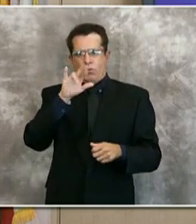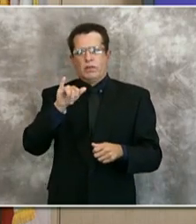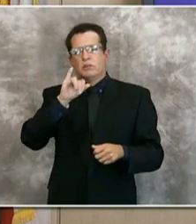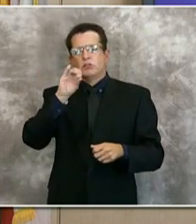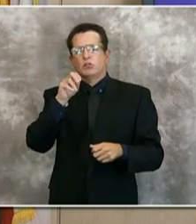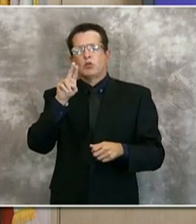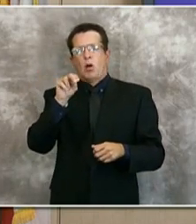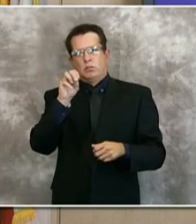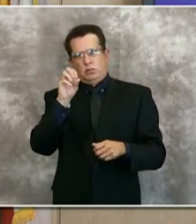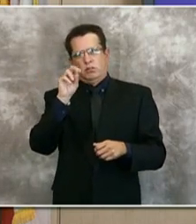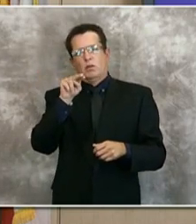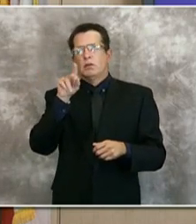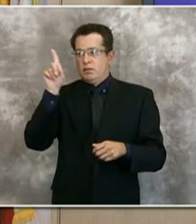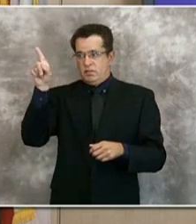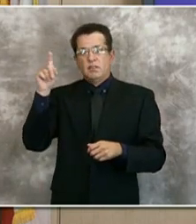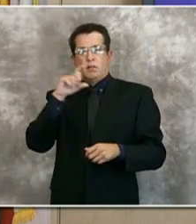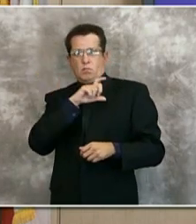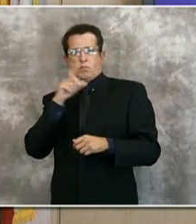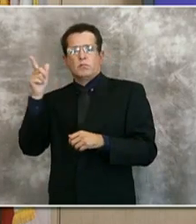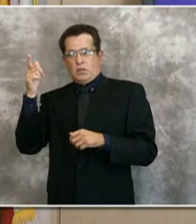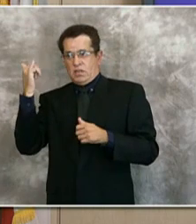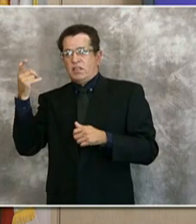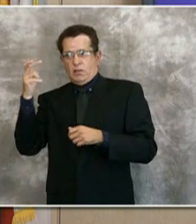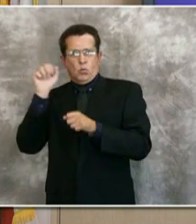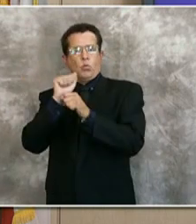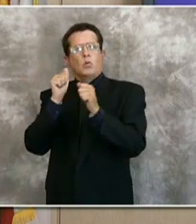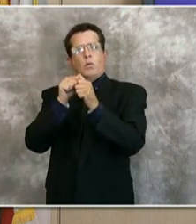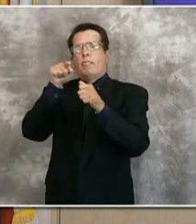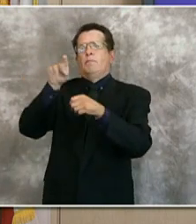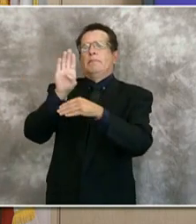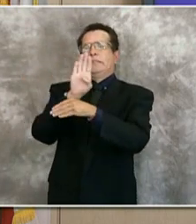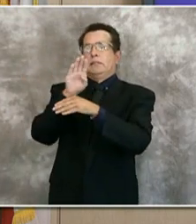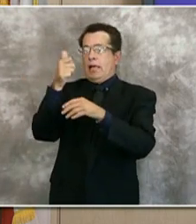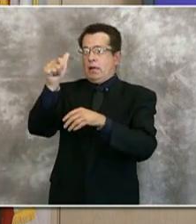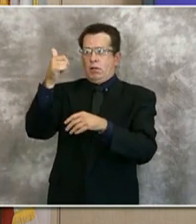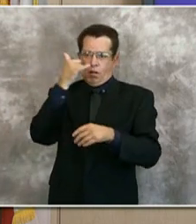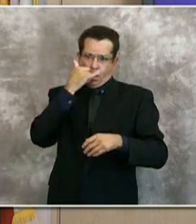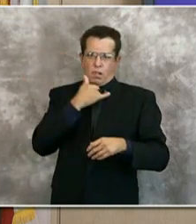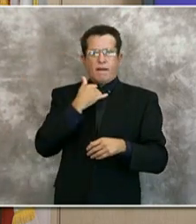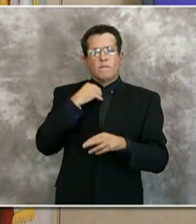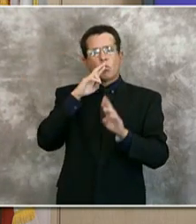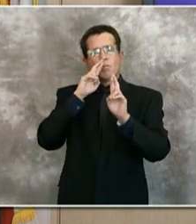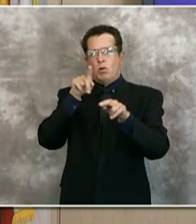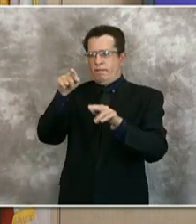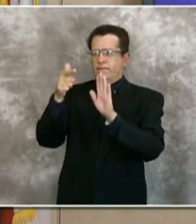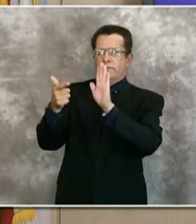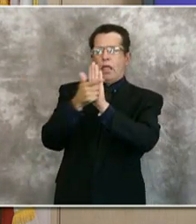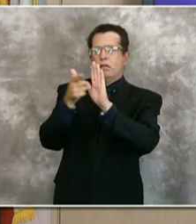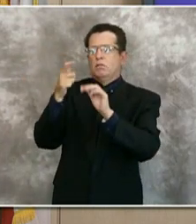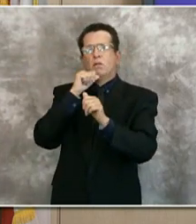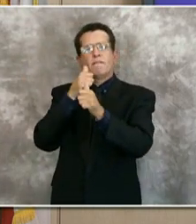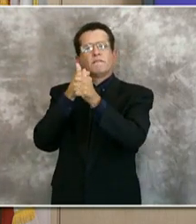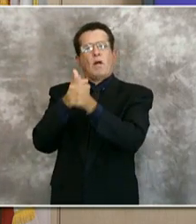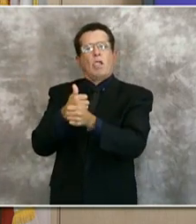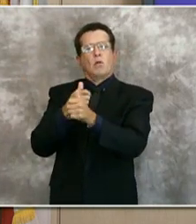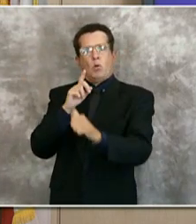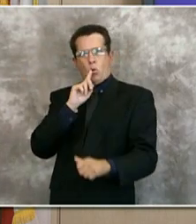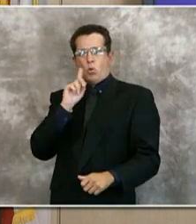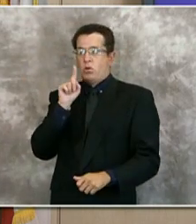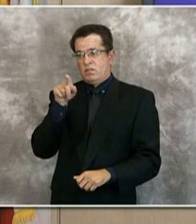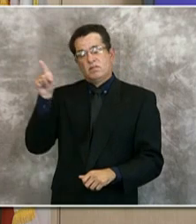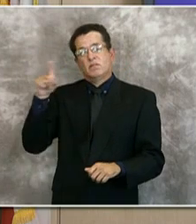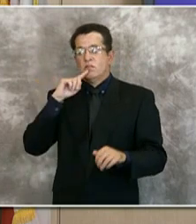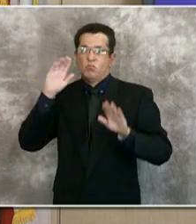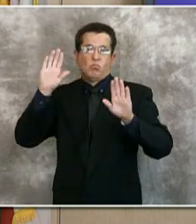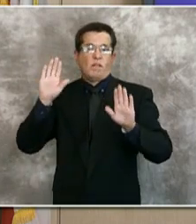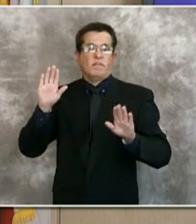with businesses and individuals that call up with reports of people in violation of the public health order. He's doing a